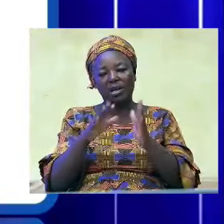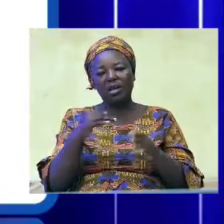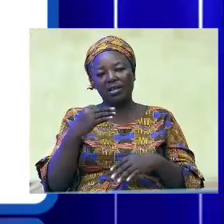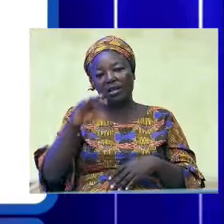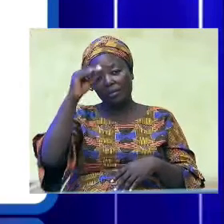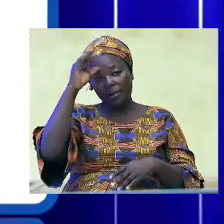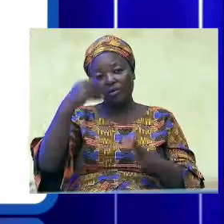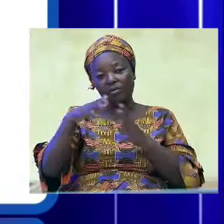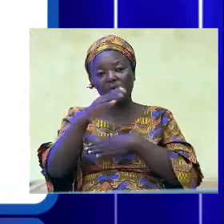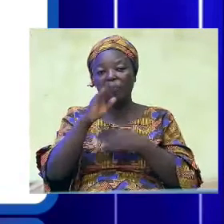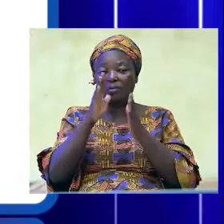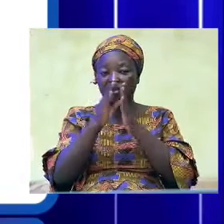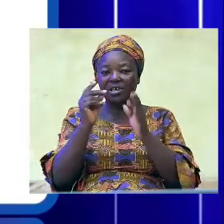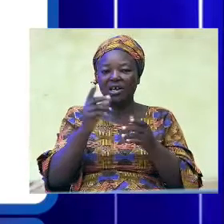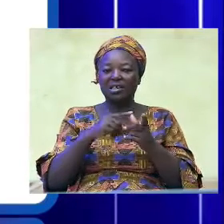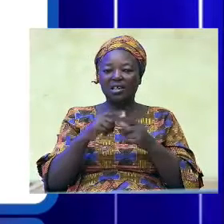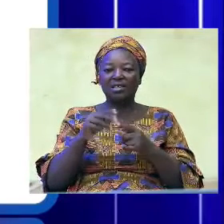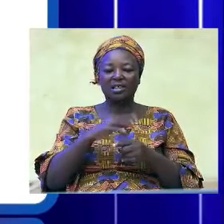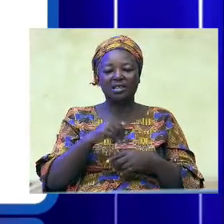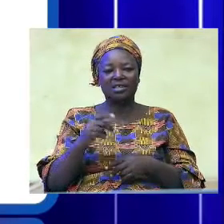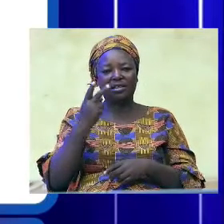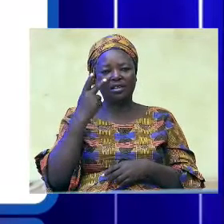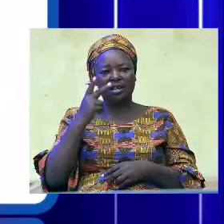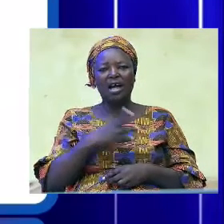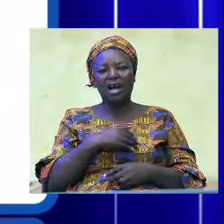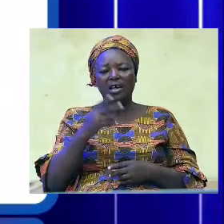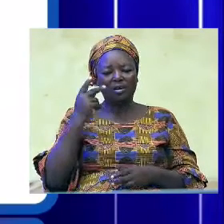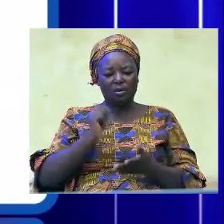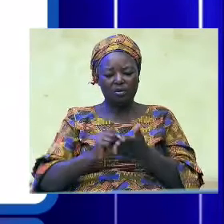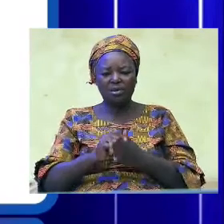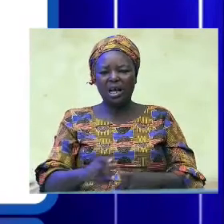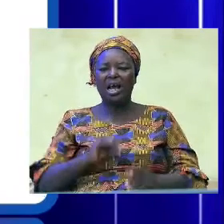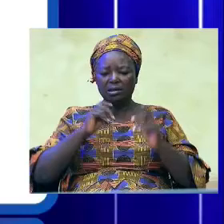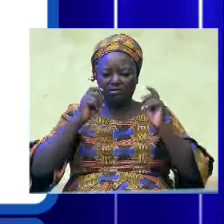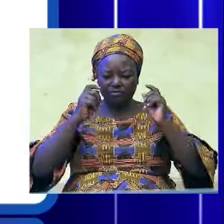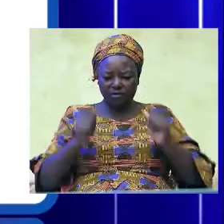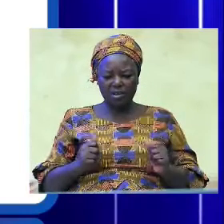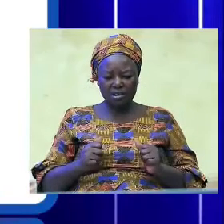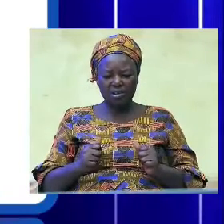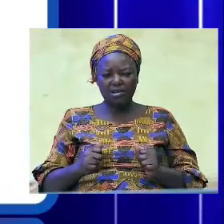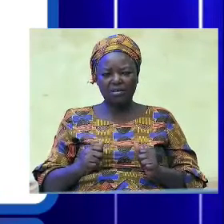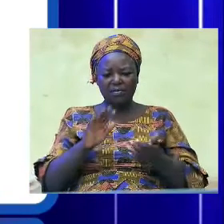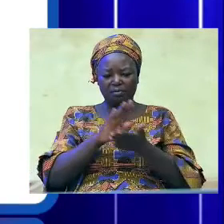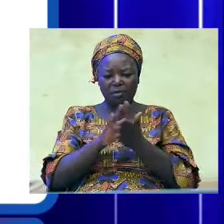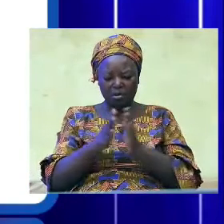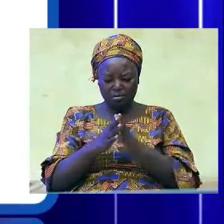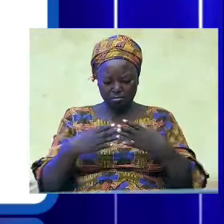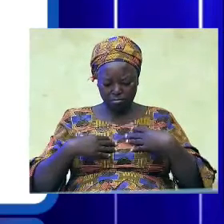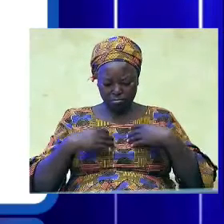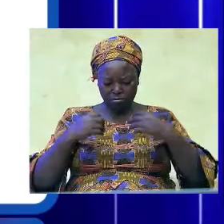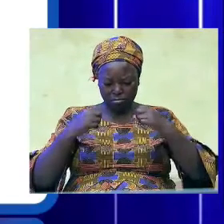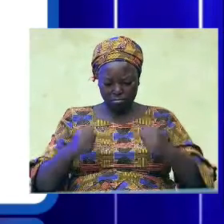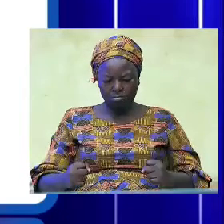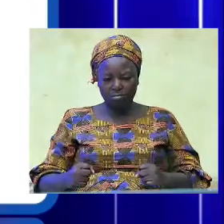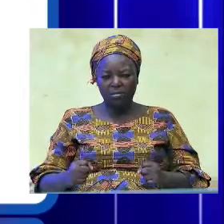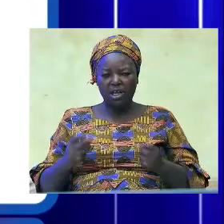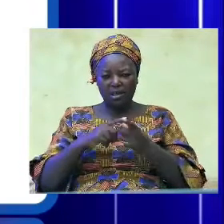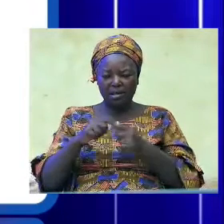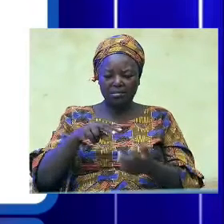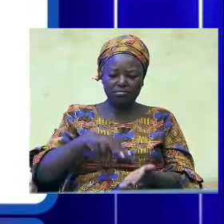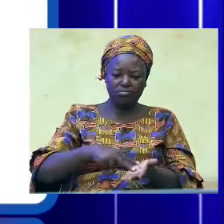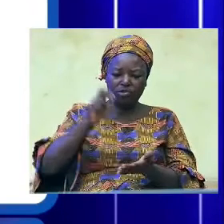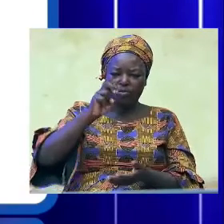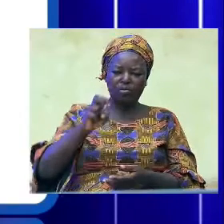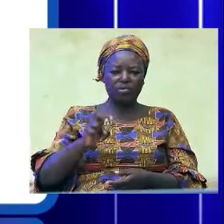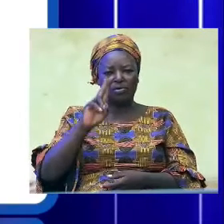But during the prayer, the man of God prayed. She wrote, I suddenly became strong.